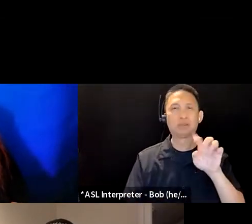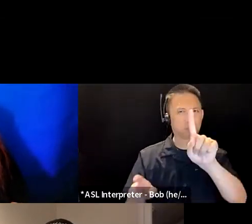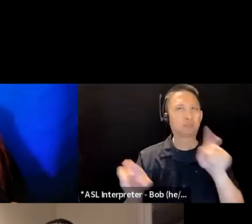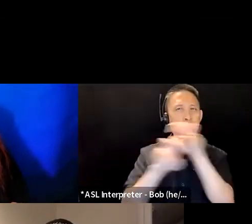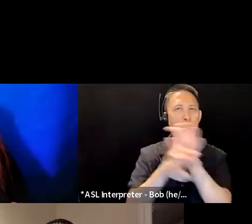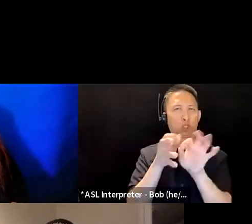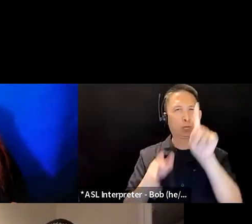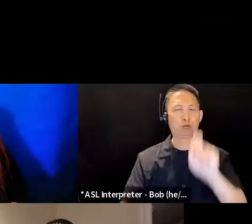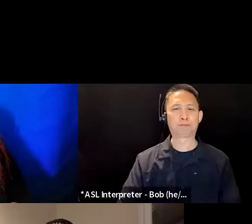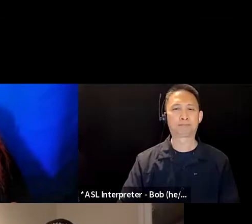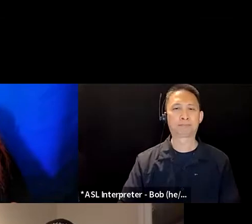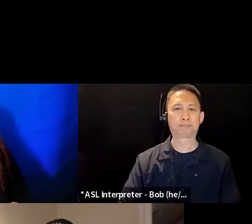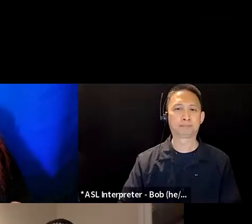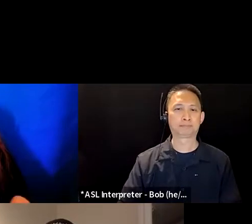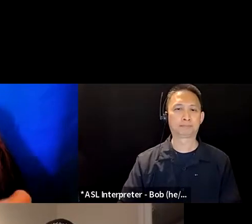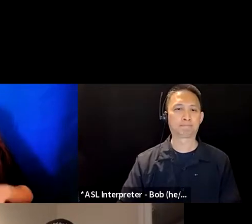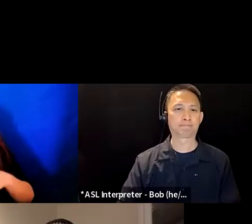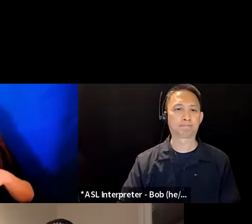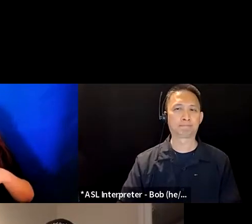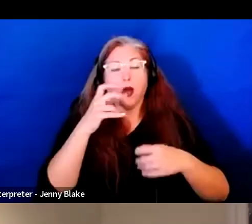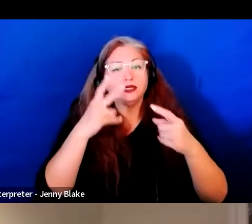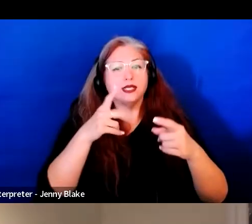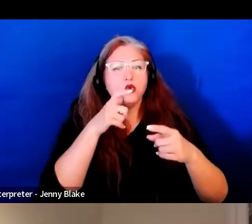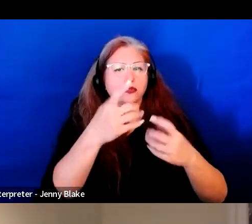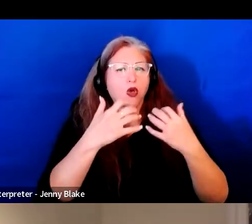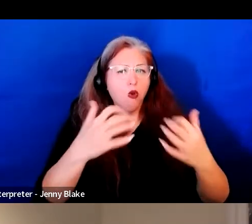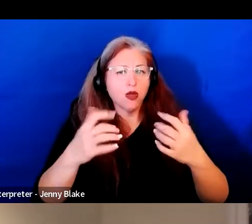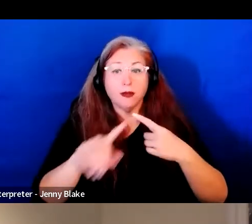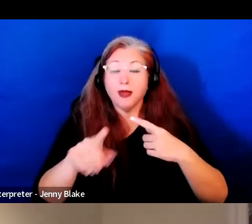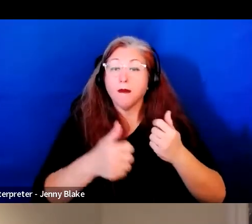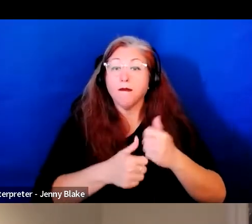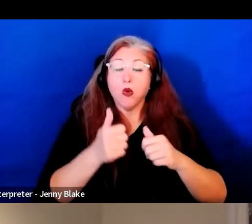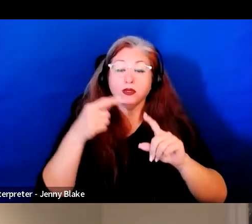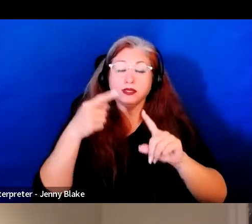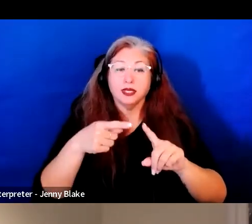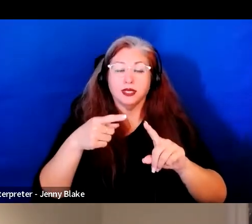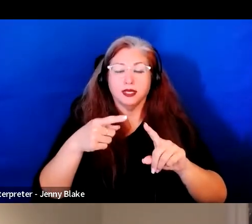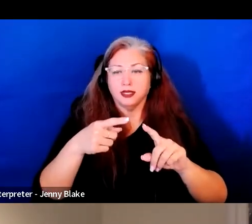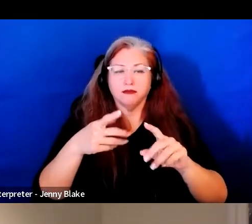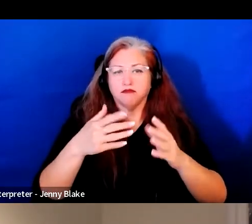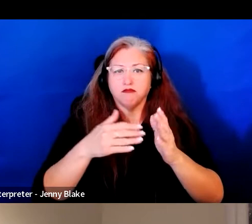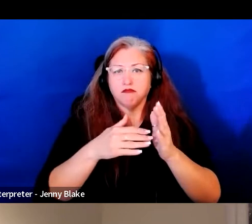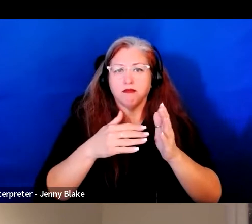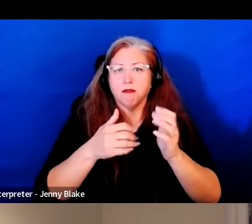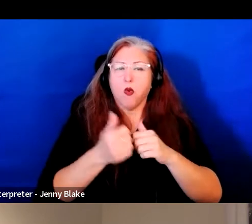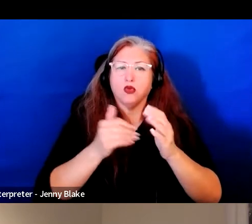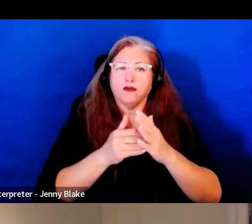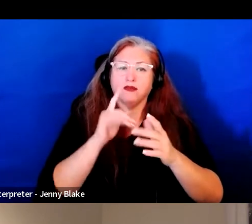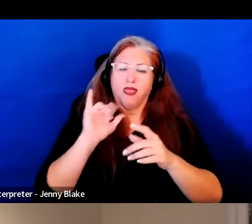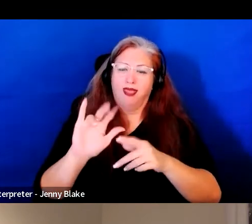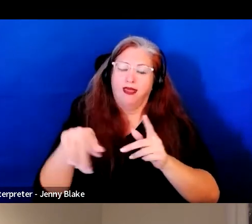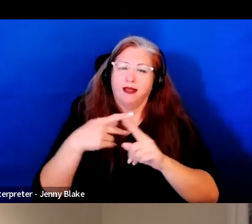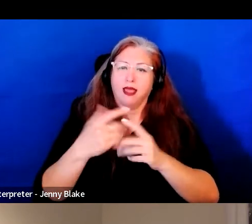I guess, with the Channel 4 film, we're just going to, see who the audience will be, but it's in a slot that's very much for that kind of an